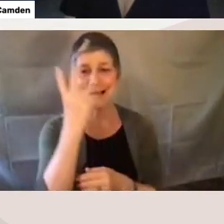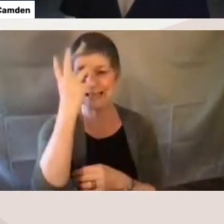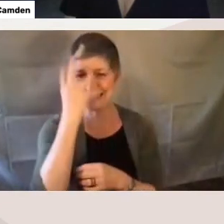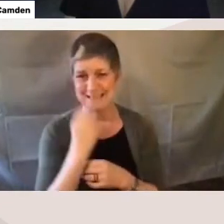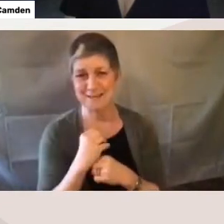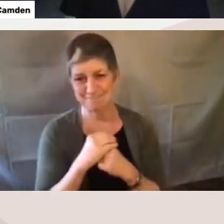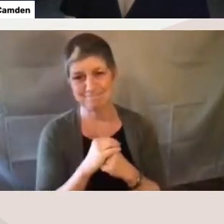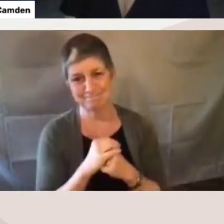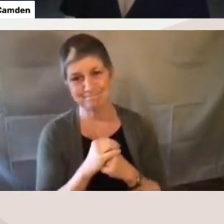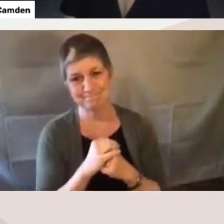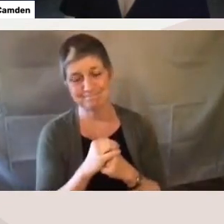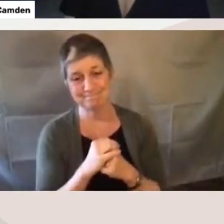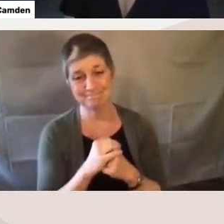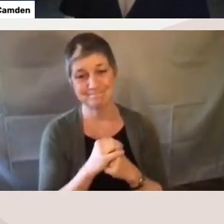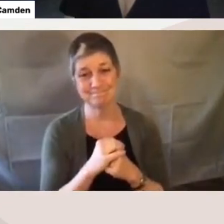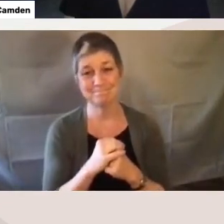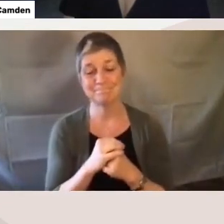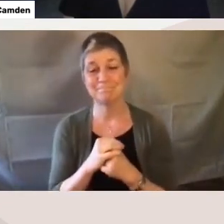sleep.